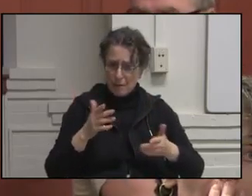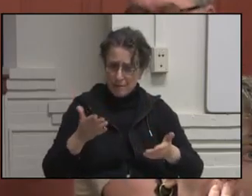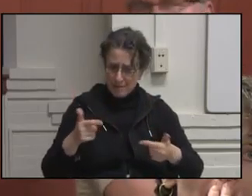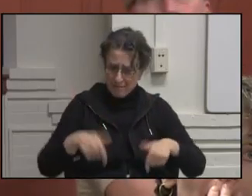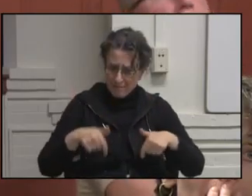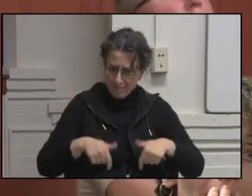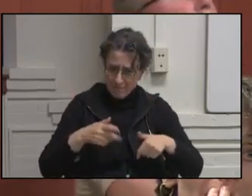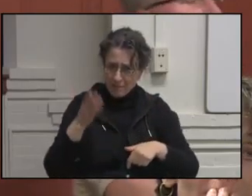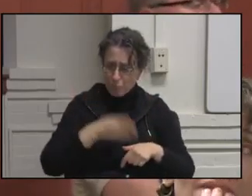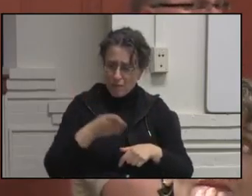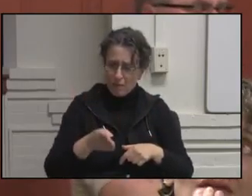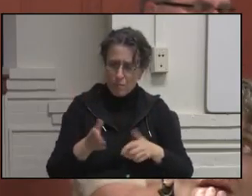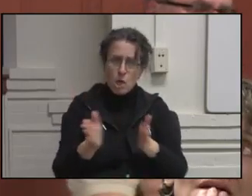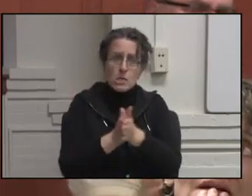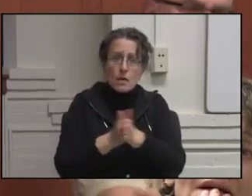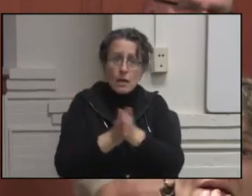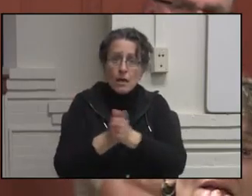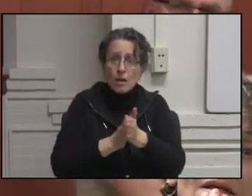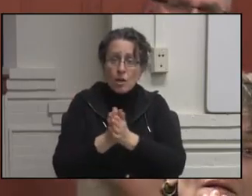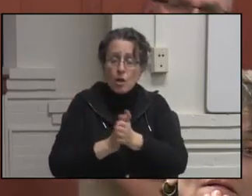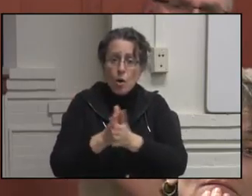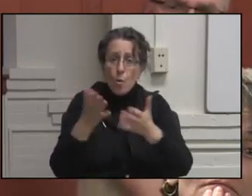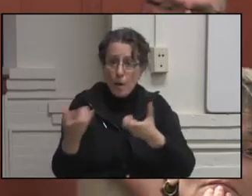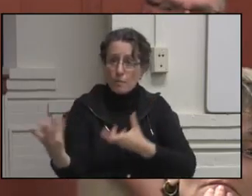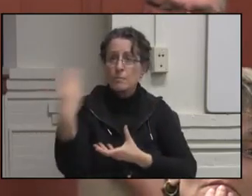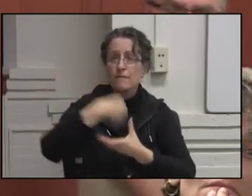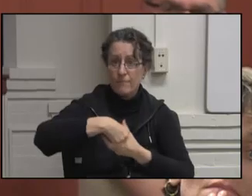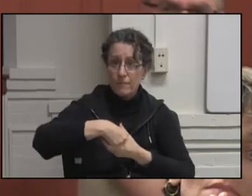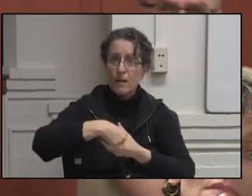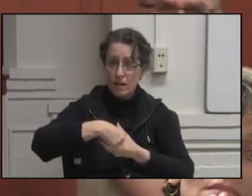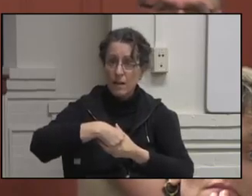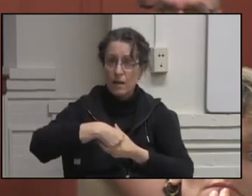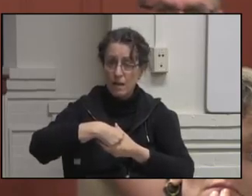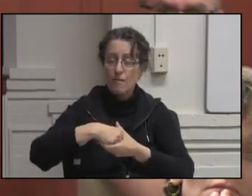get involved, and at